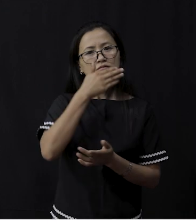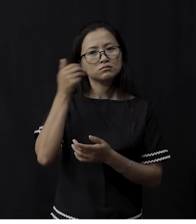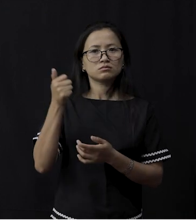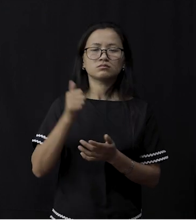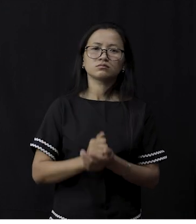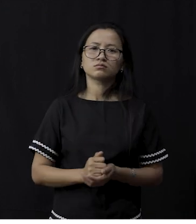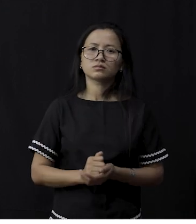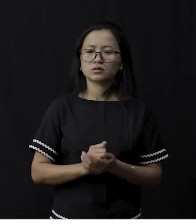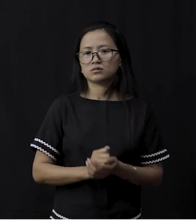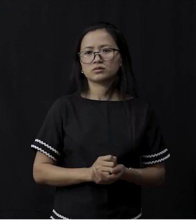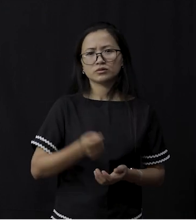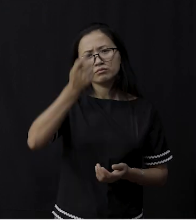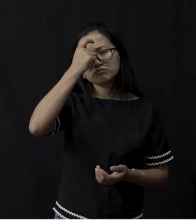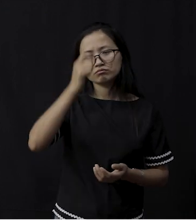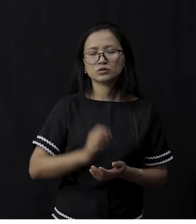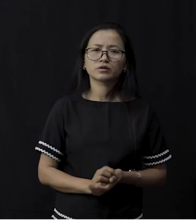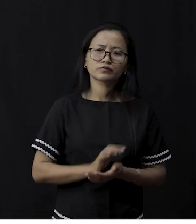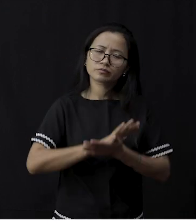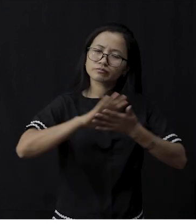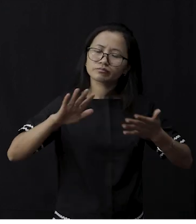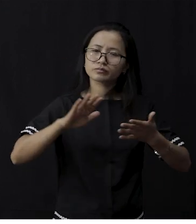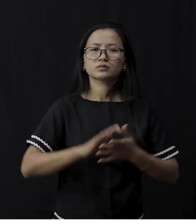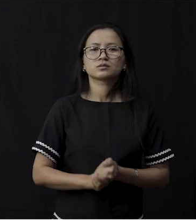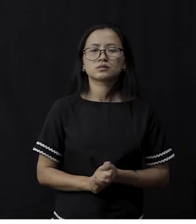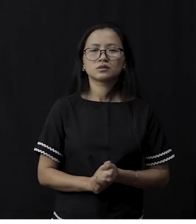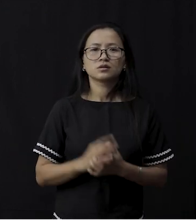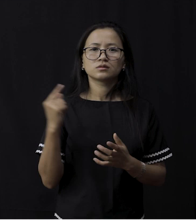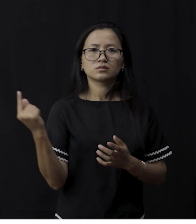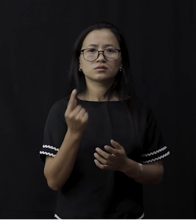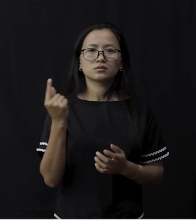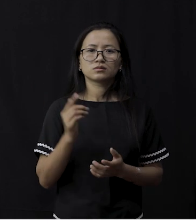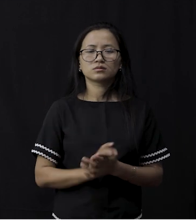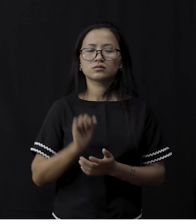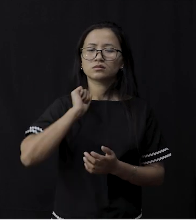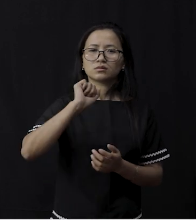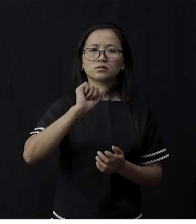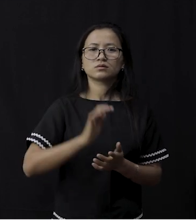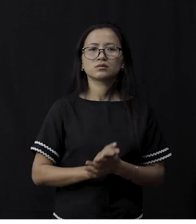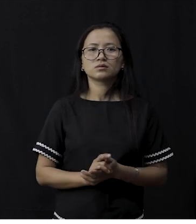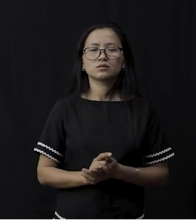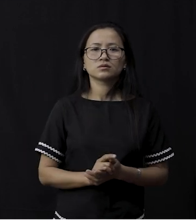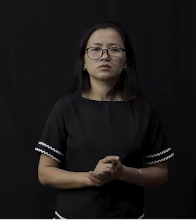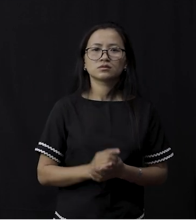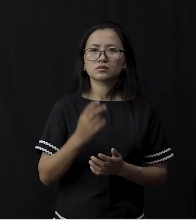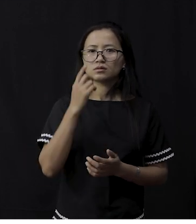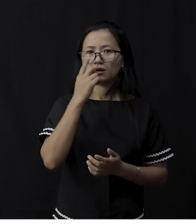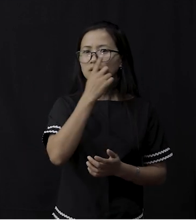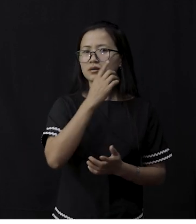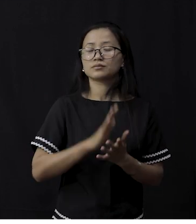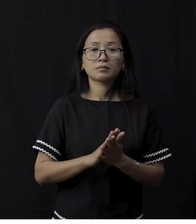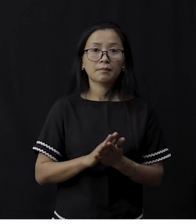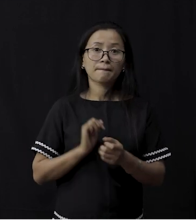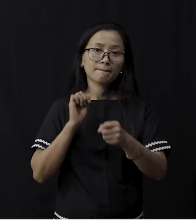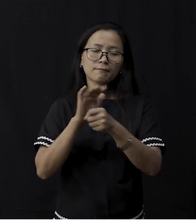or she should just sort out themselves? She decided to try using on I message.